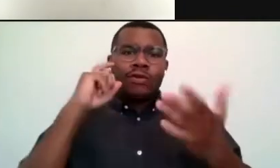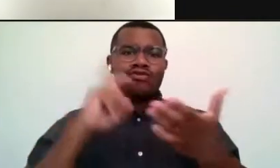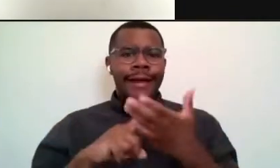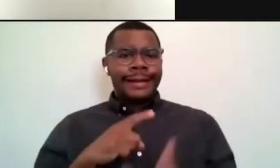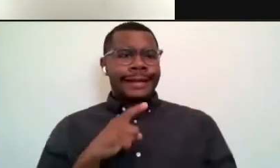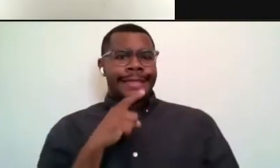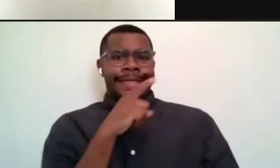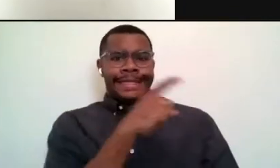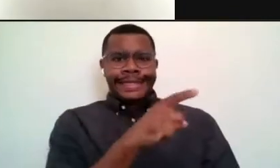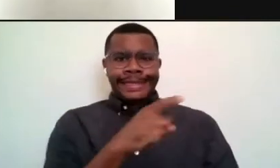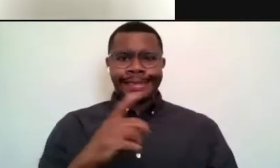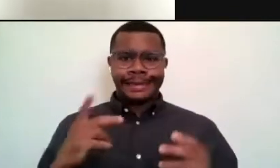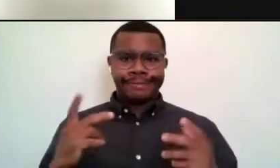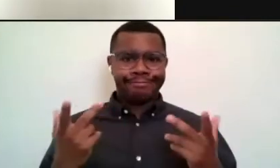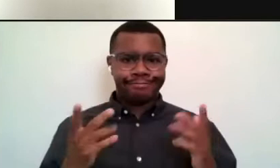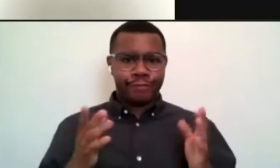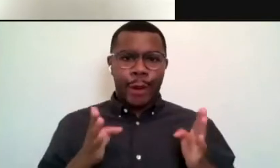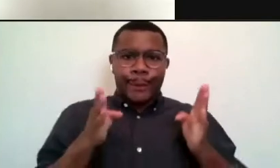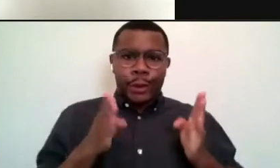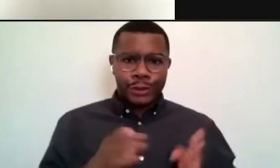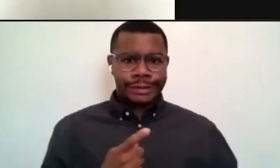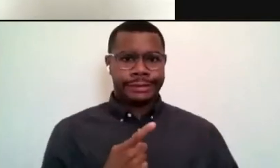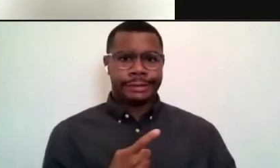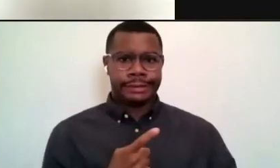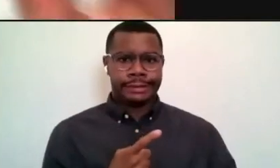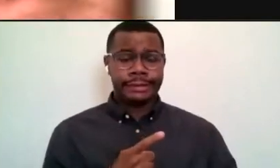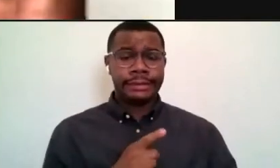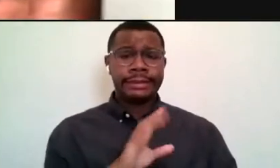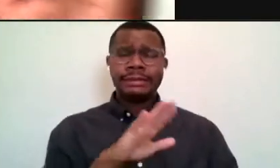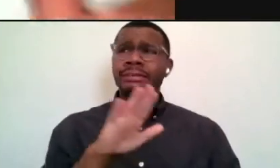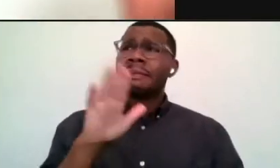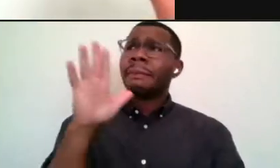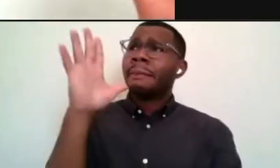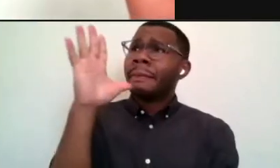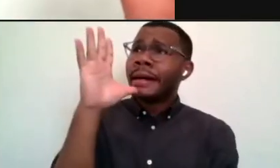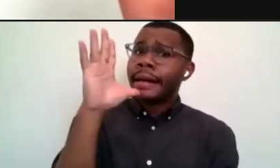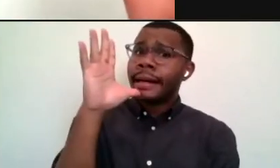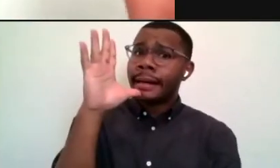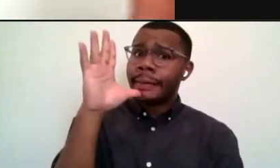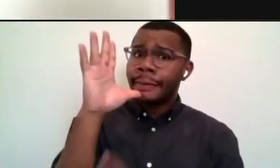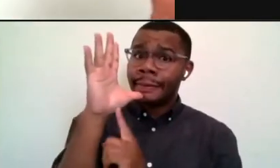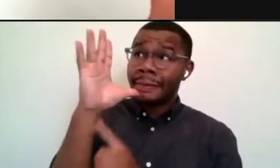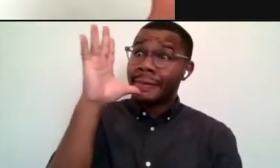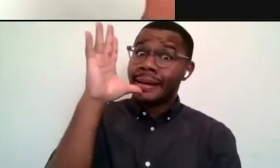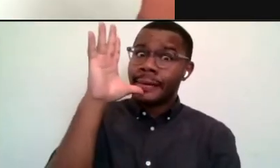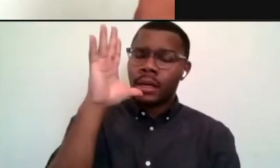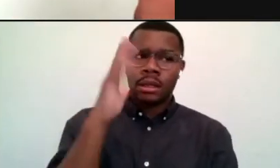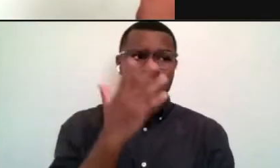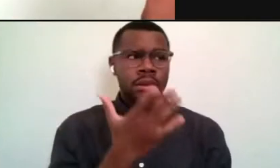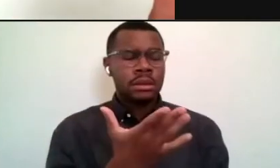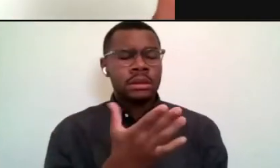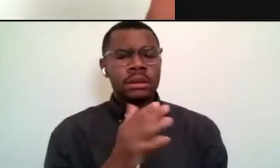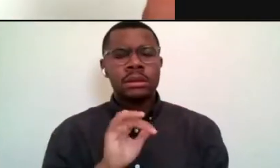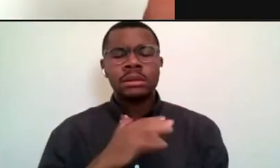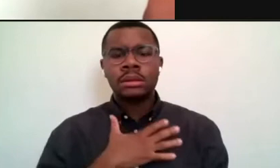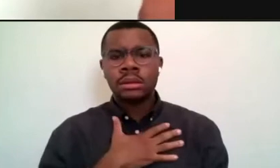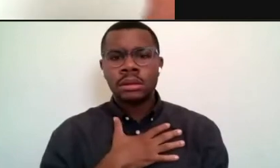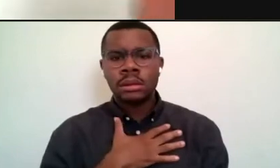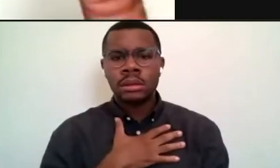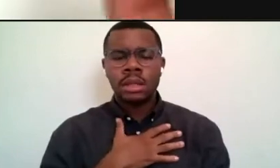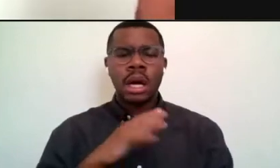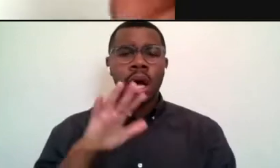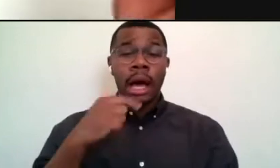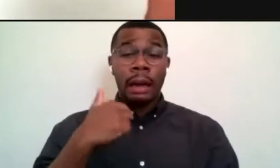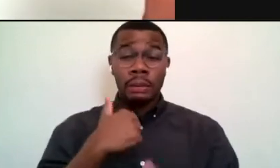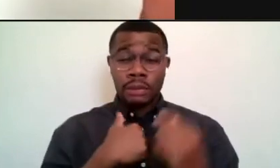Like coming from a mother, calling for his mother. And I keep wondering if he